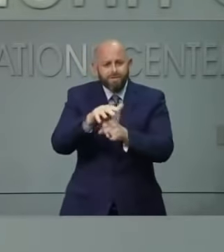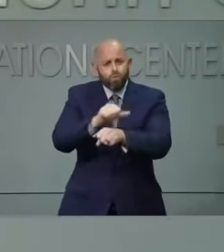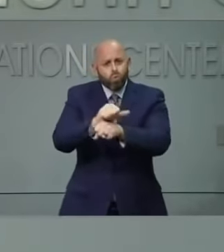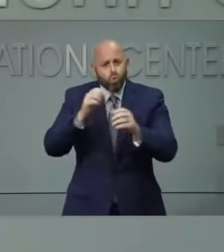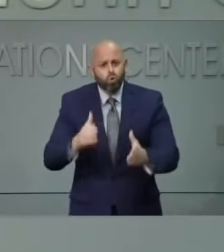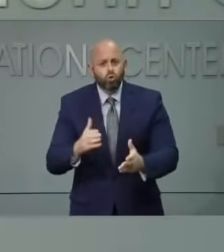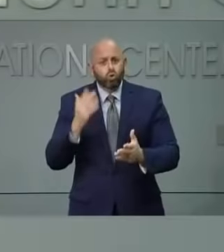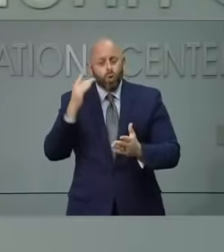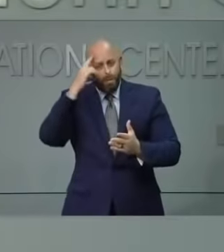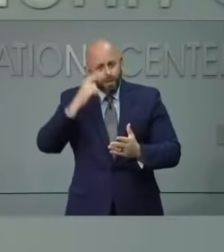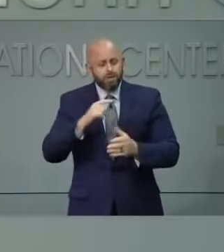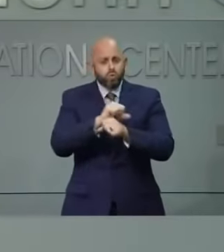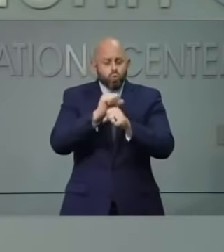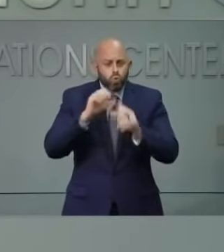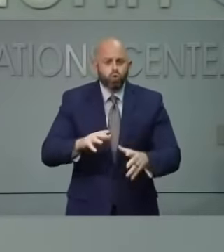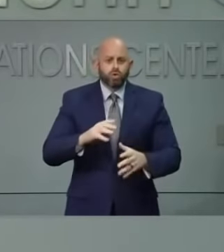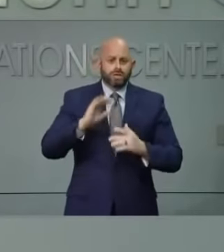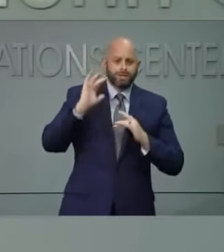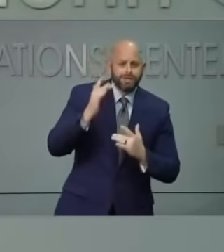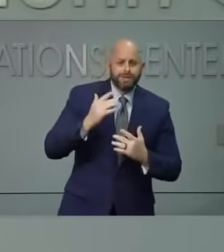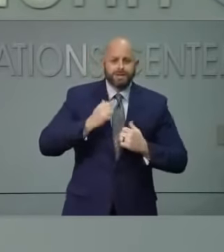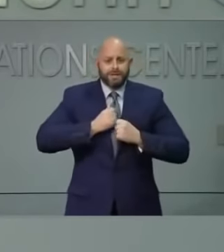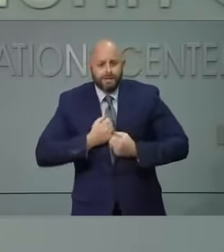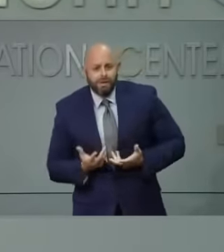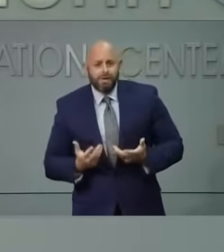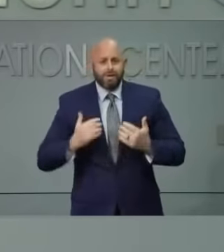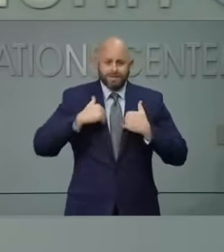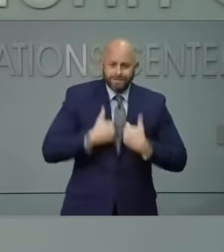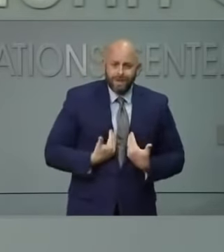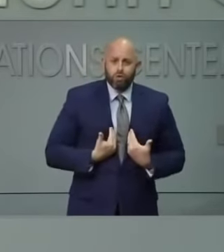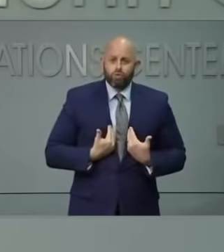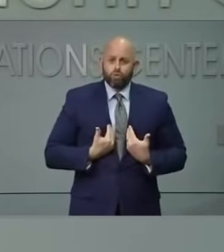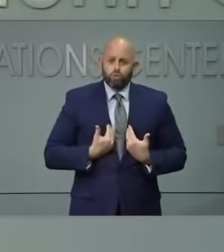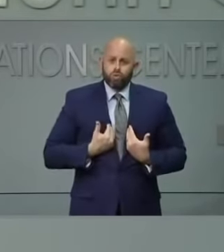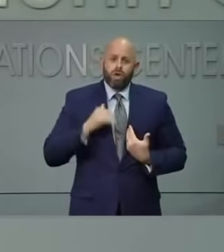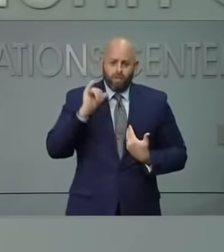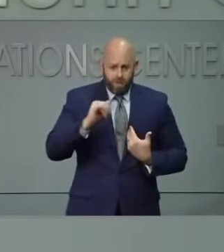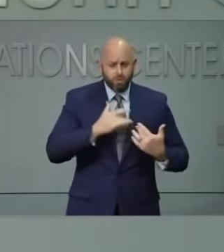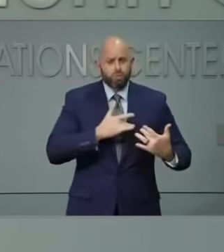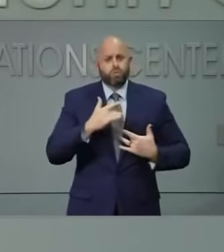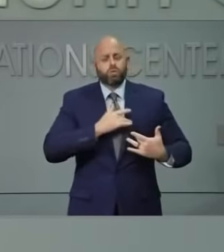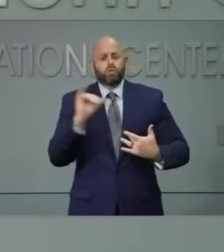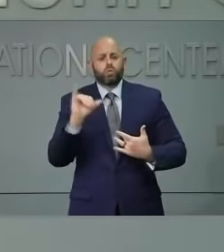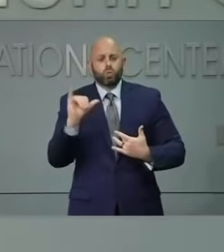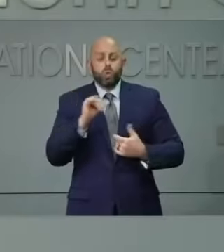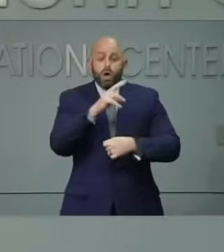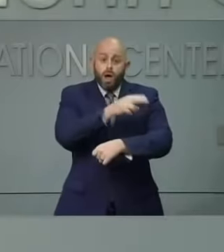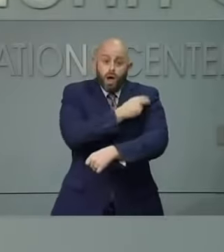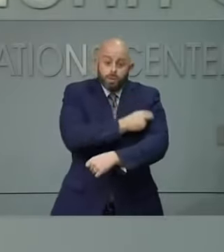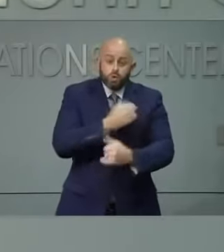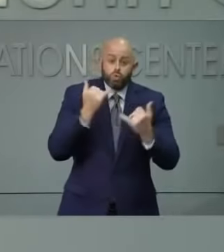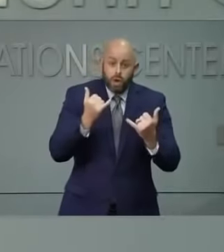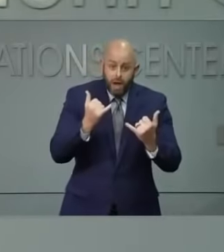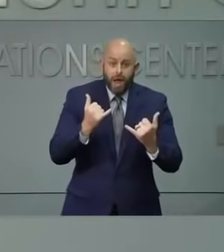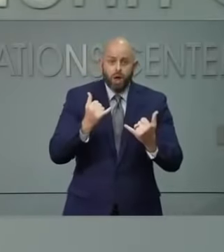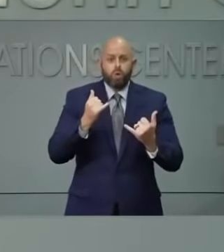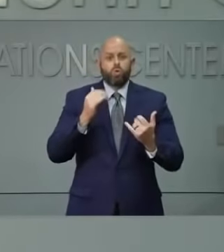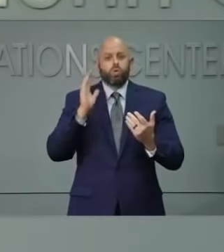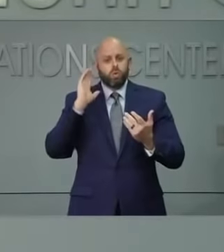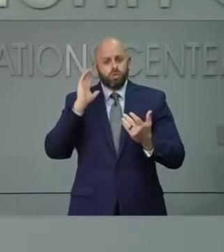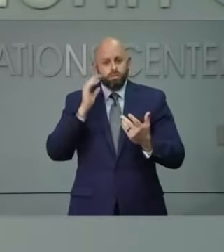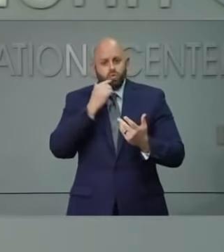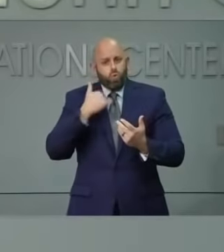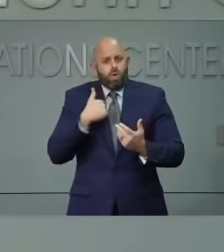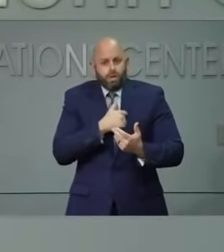not have enough workers available to do it. So hospitals right now, will say that Dr. Cohen and the